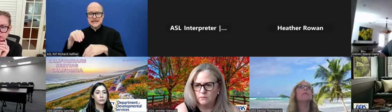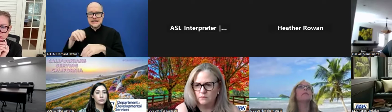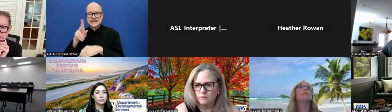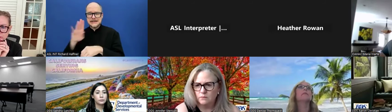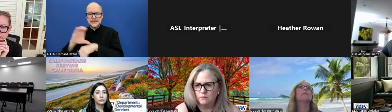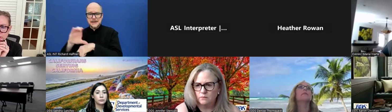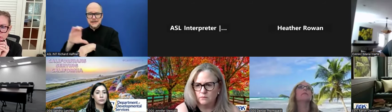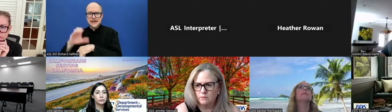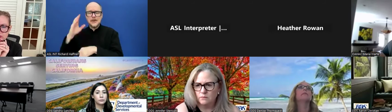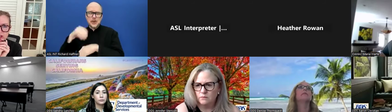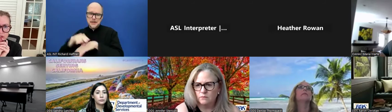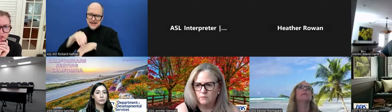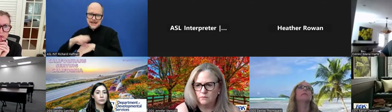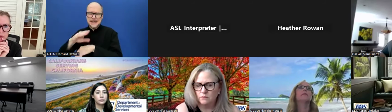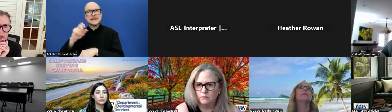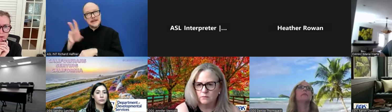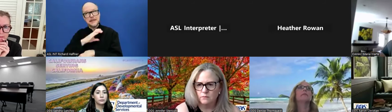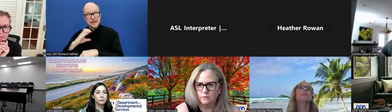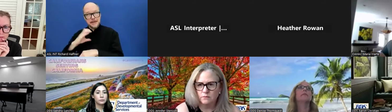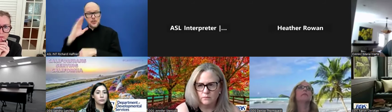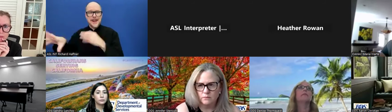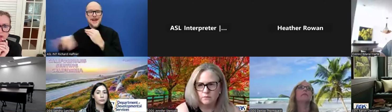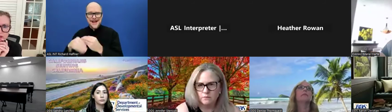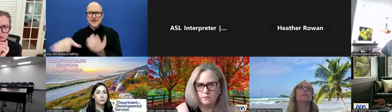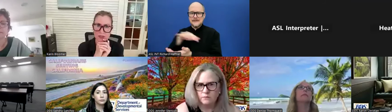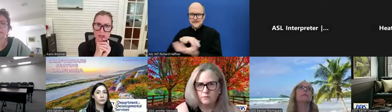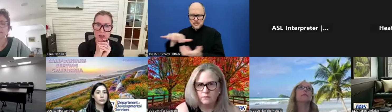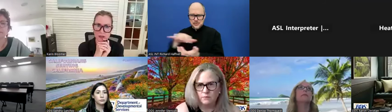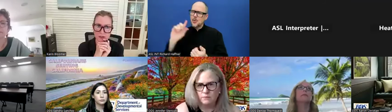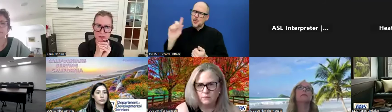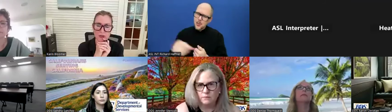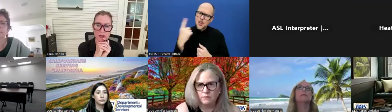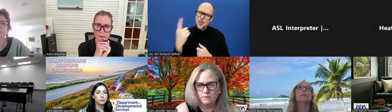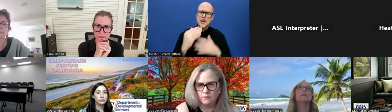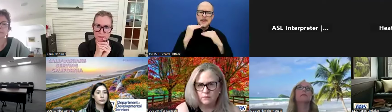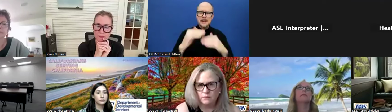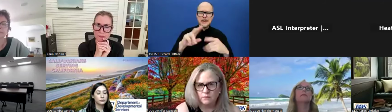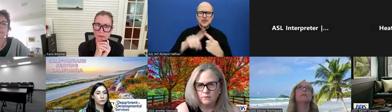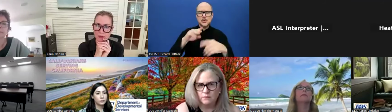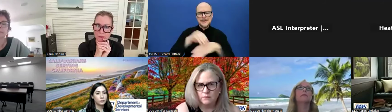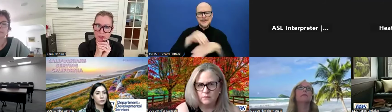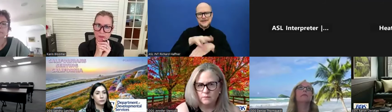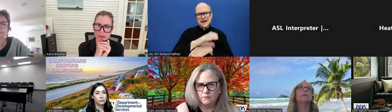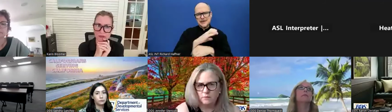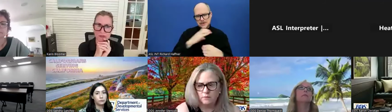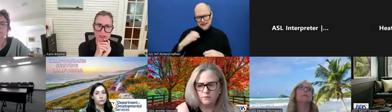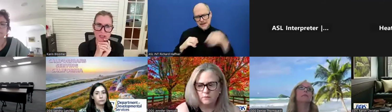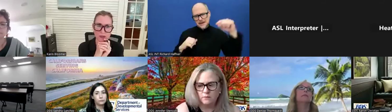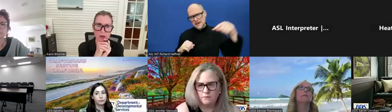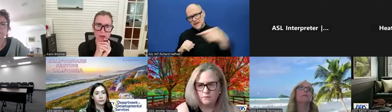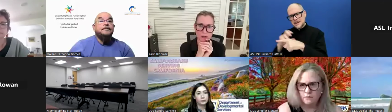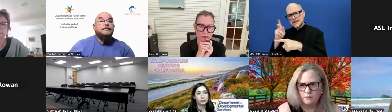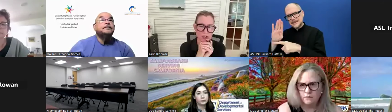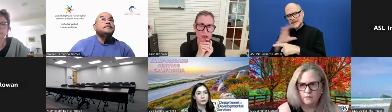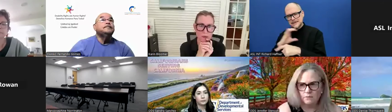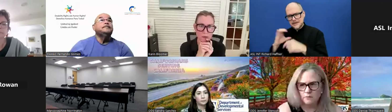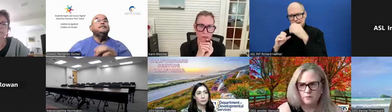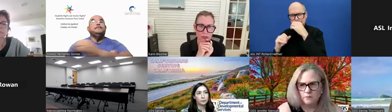be from this group who have been established already. So that's Otto's perspective on this. Thank you,